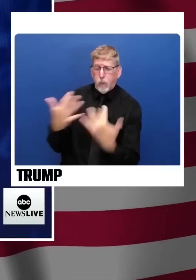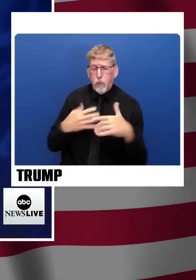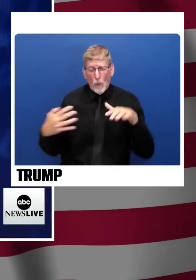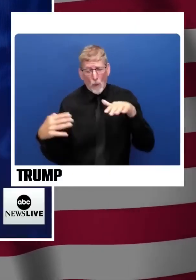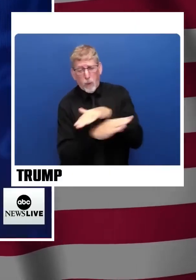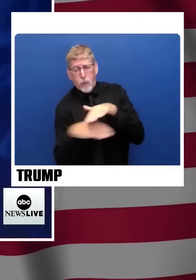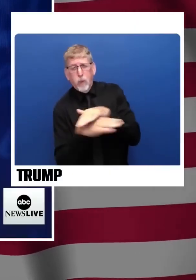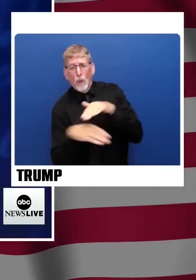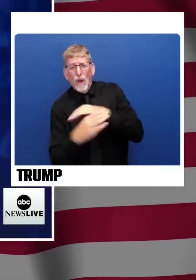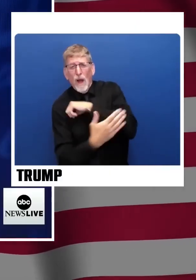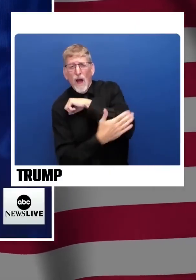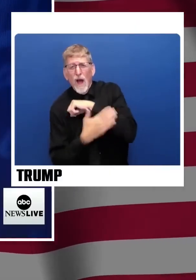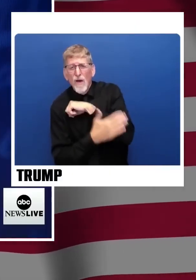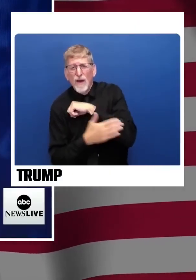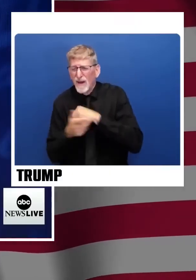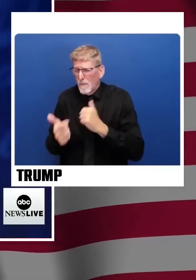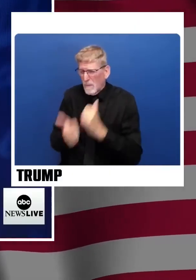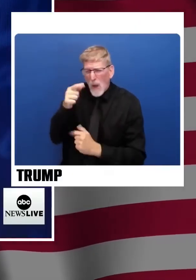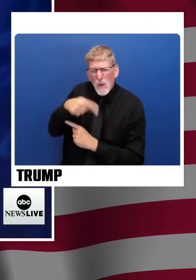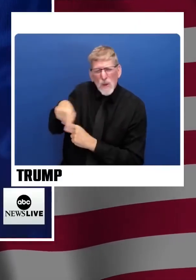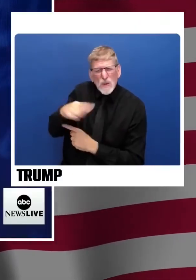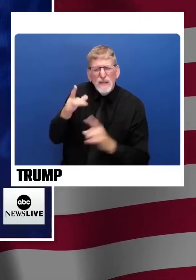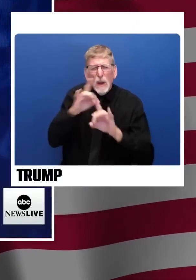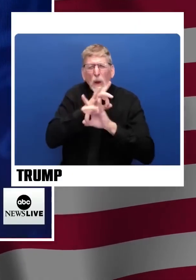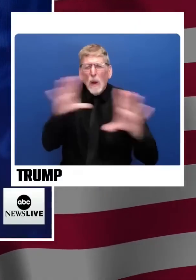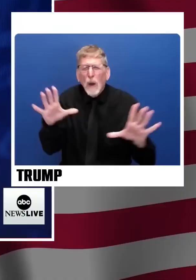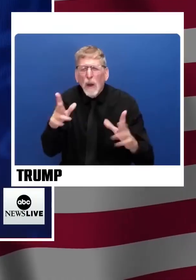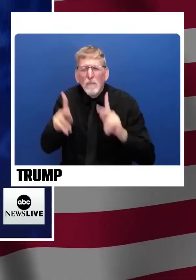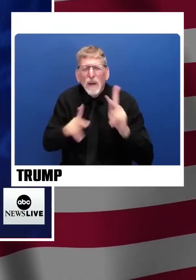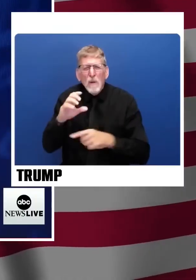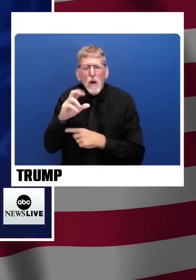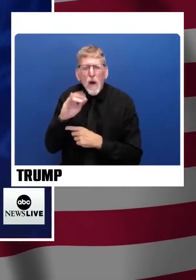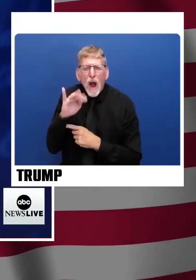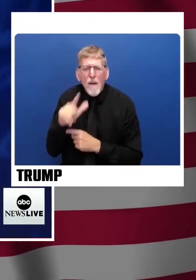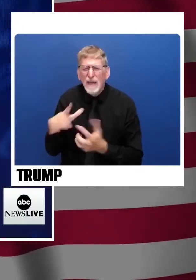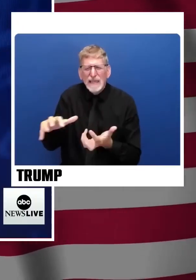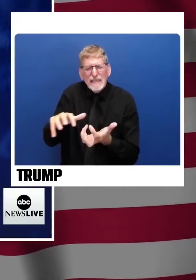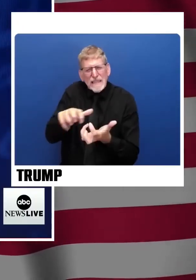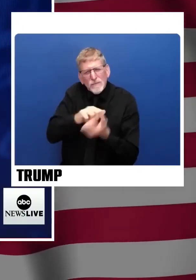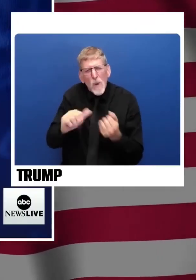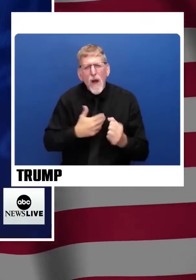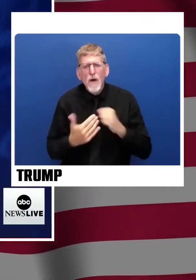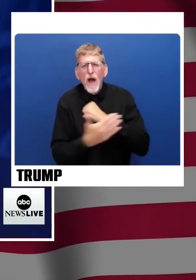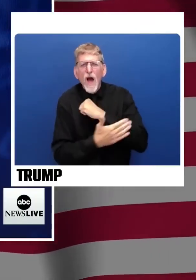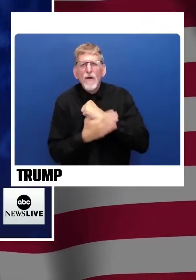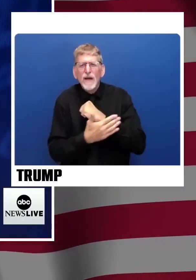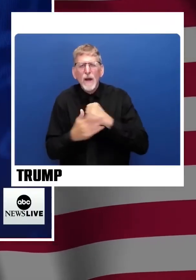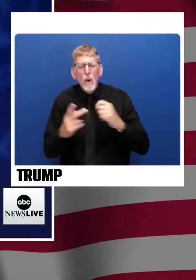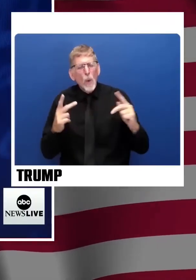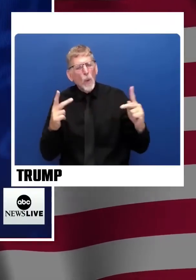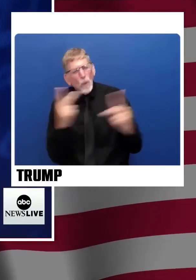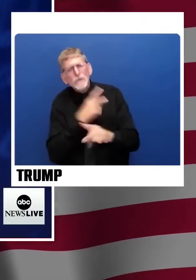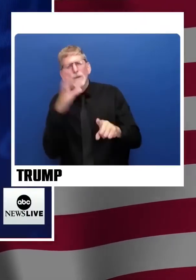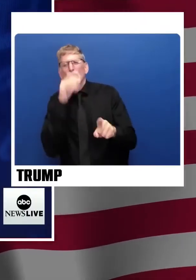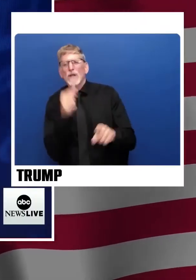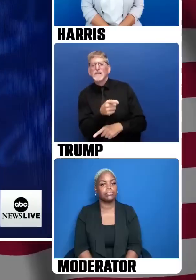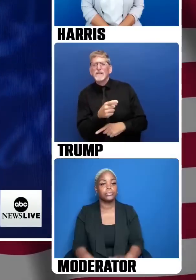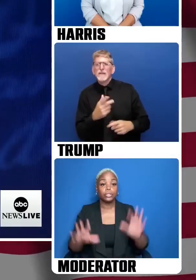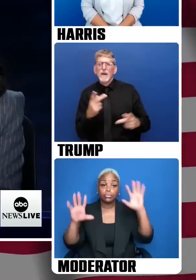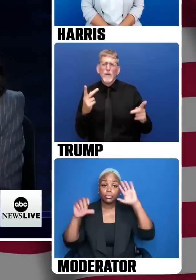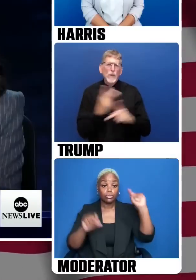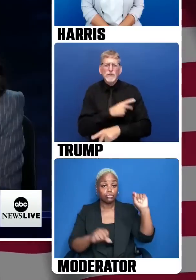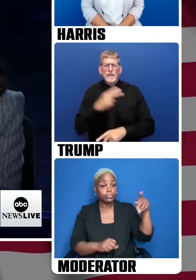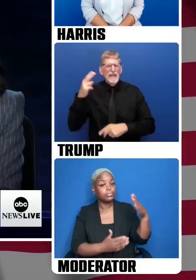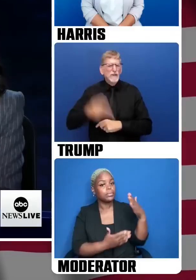country. The worst president, the worst vice president in the history of our country. President Trump, thank you.